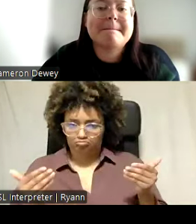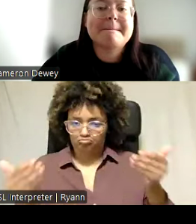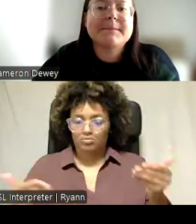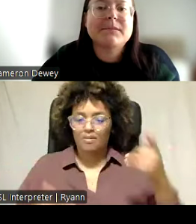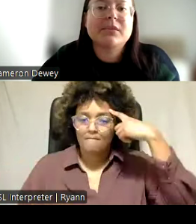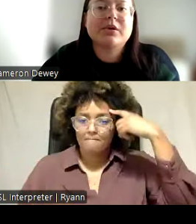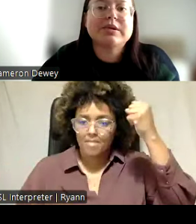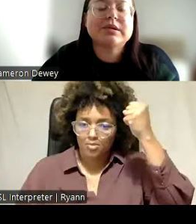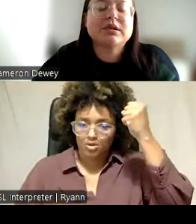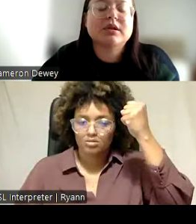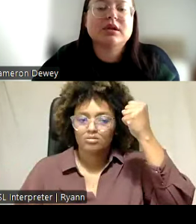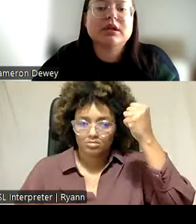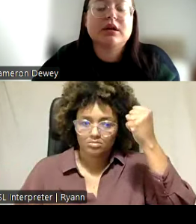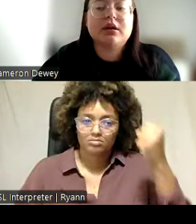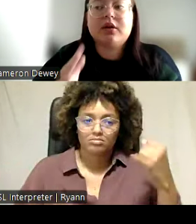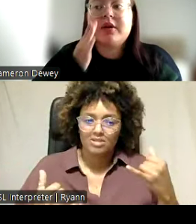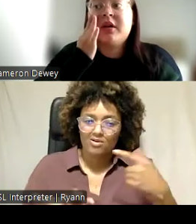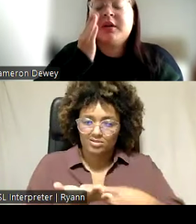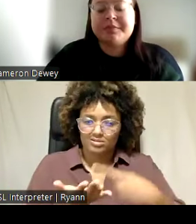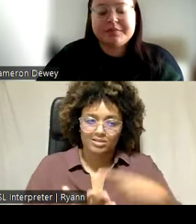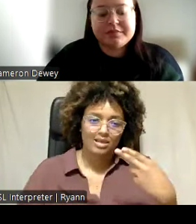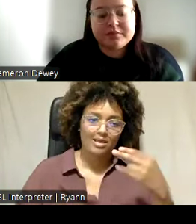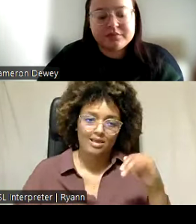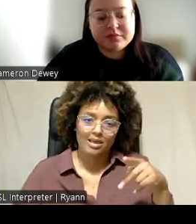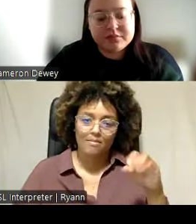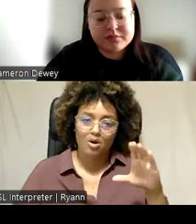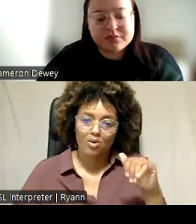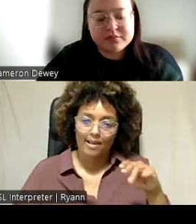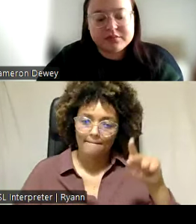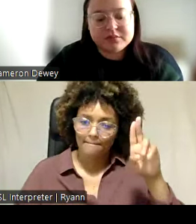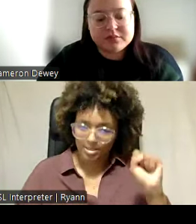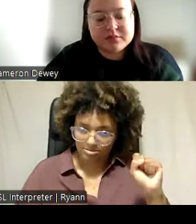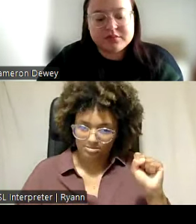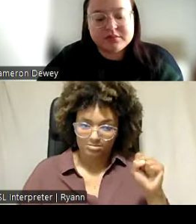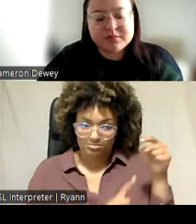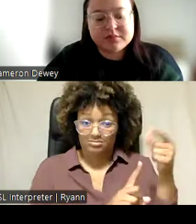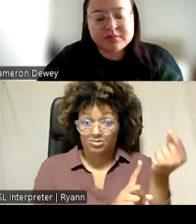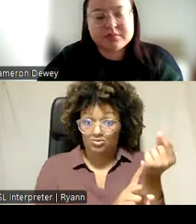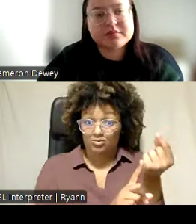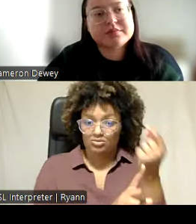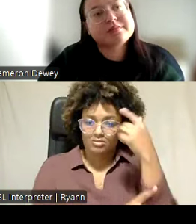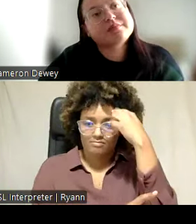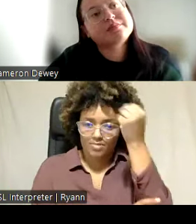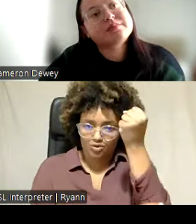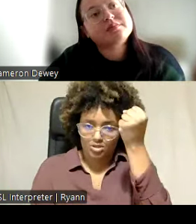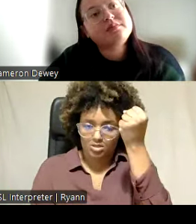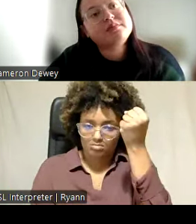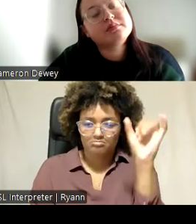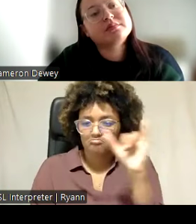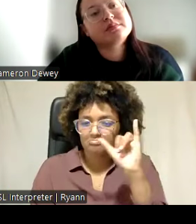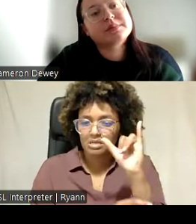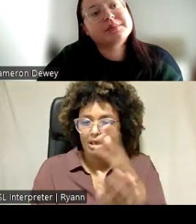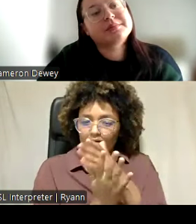The hippocampus is responsible for memory. Like in the video, it's like a filing system. So